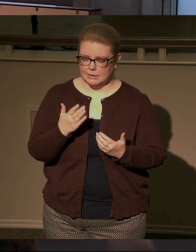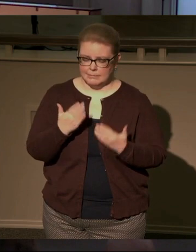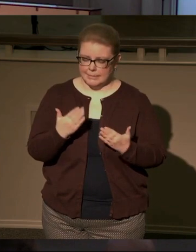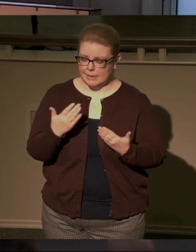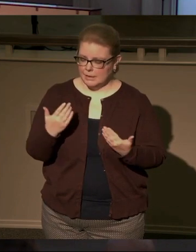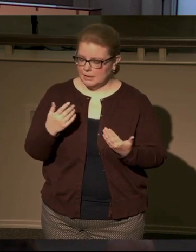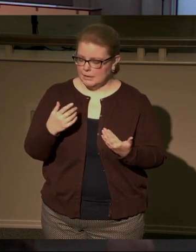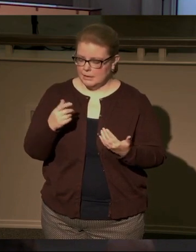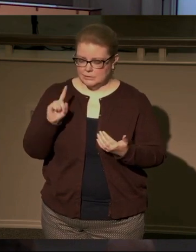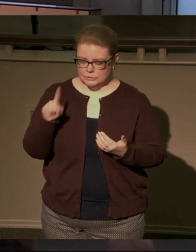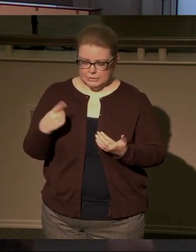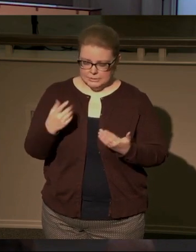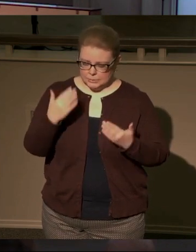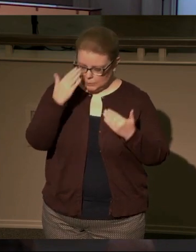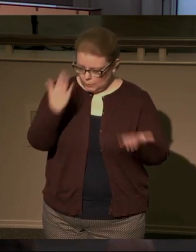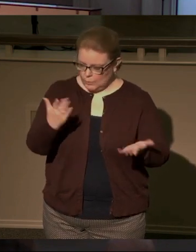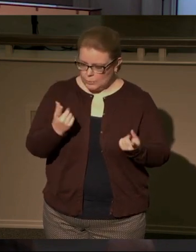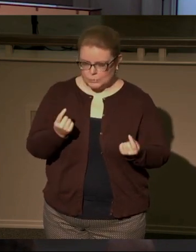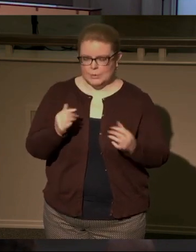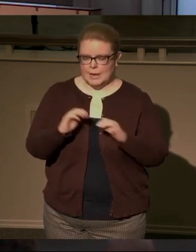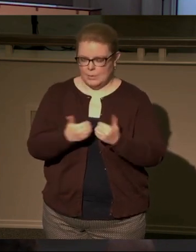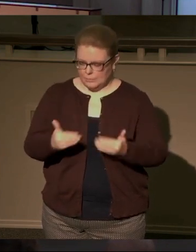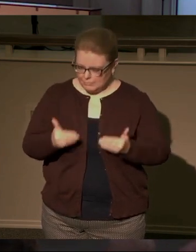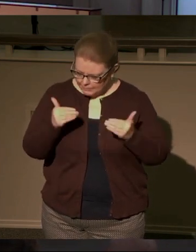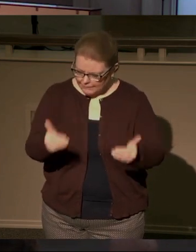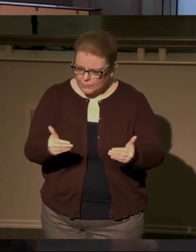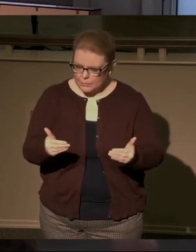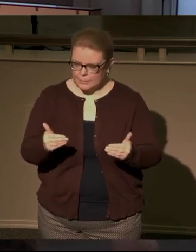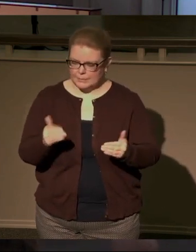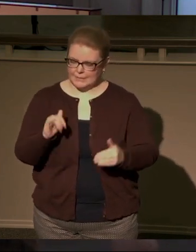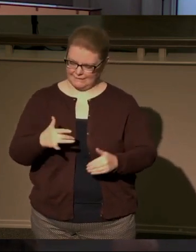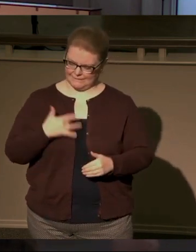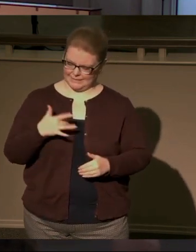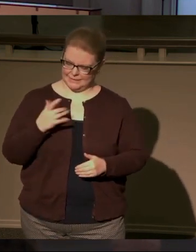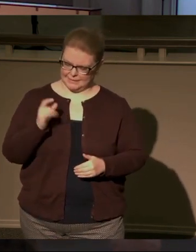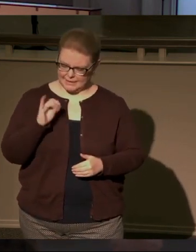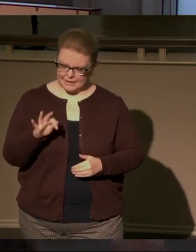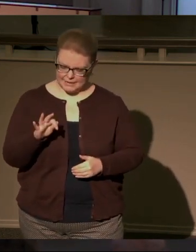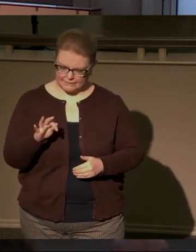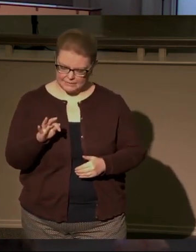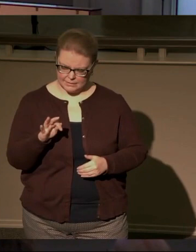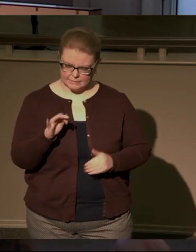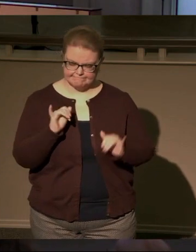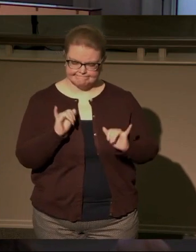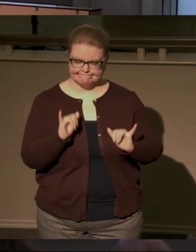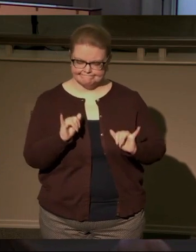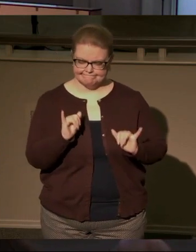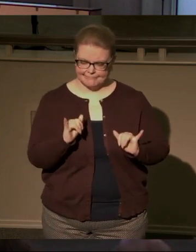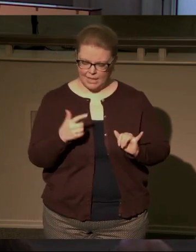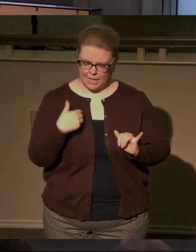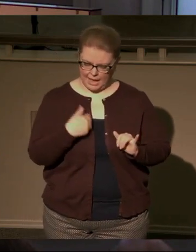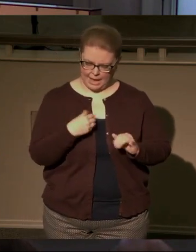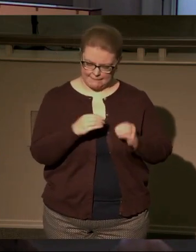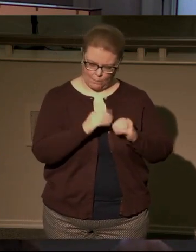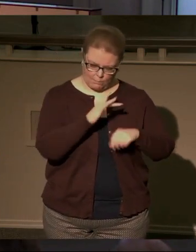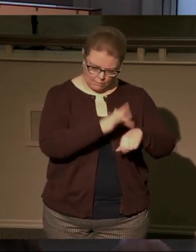and uncertain what to do and how to move forward. And this rings for them, this idea that they've been parenting from the who are you rather